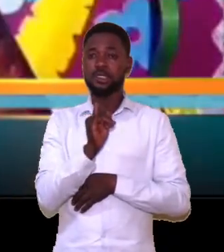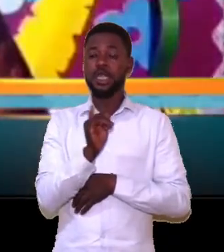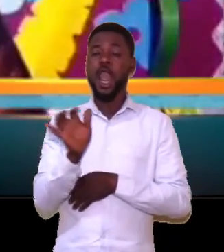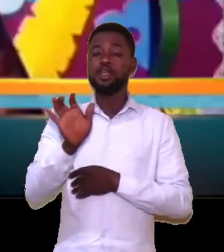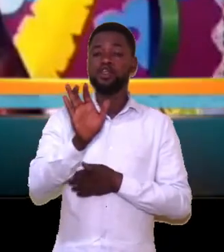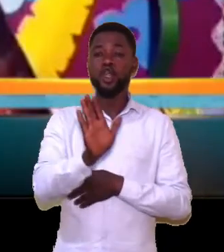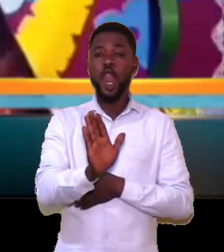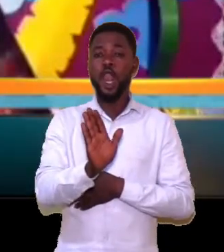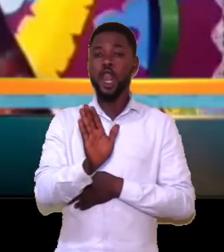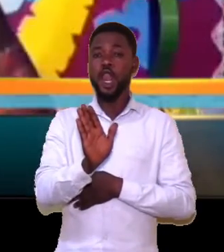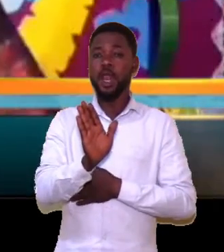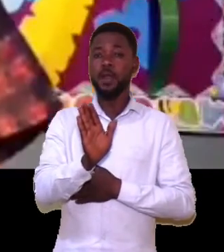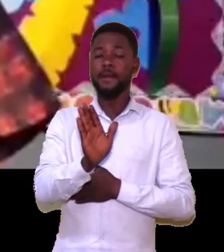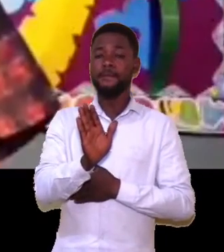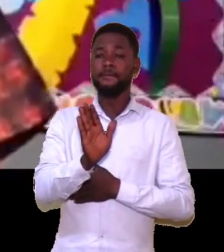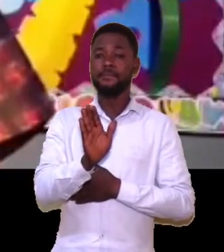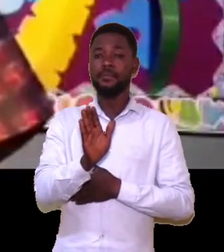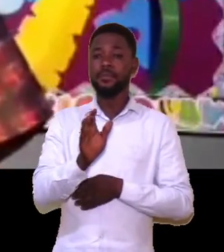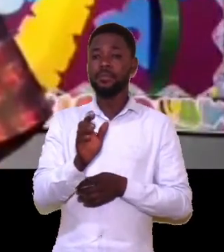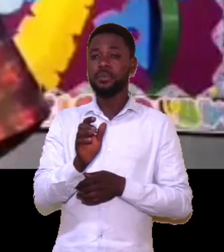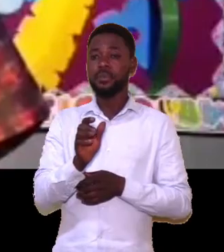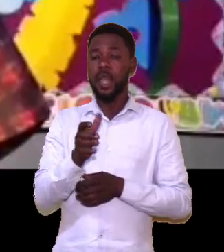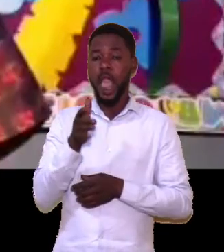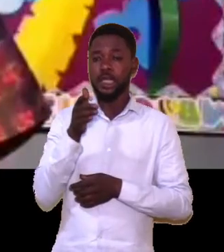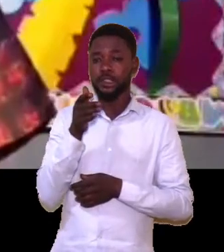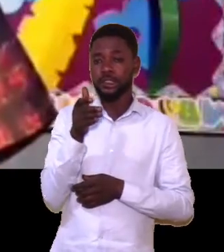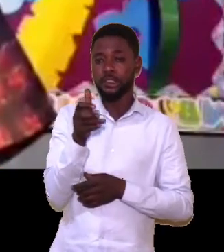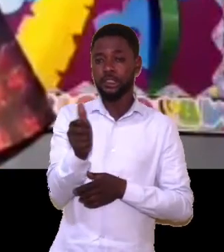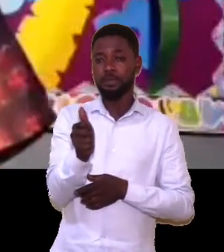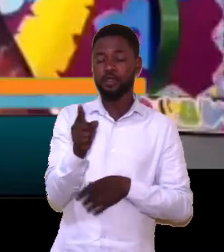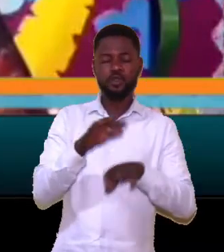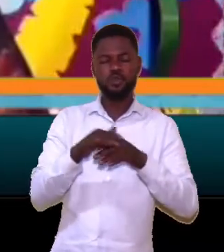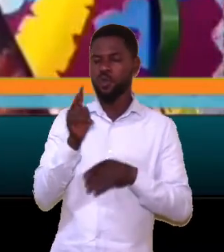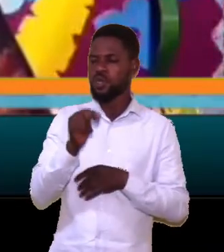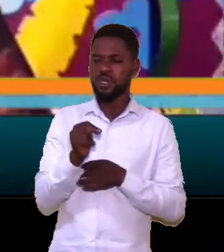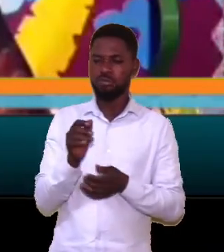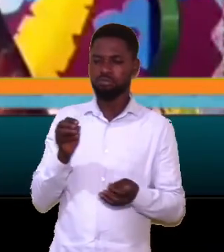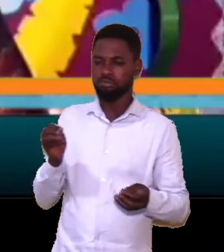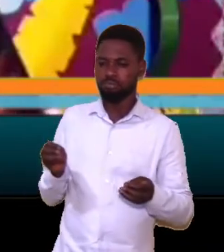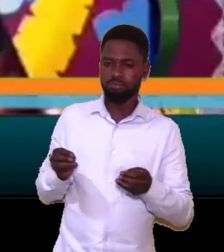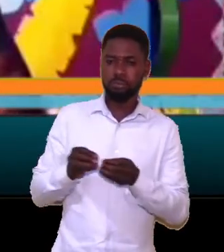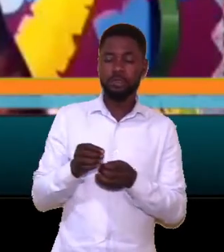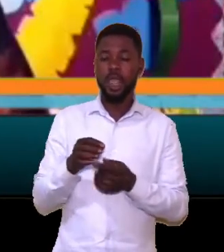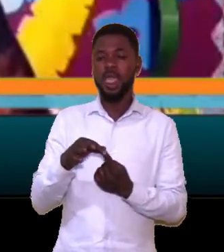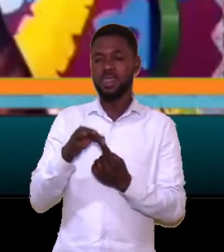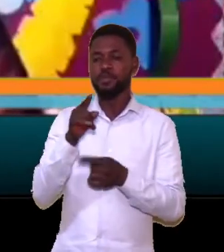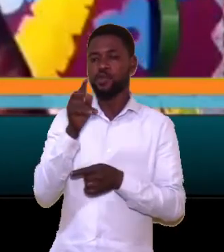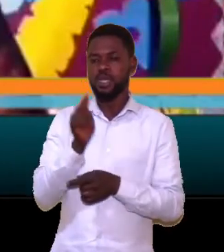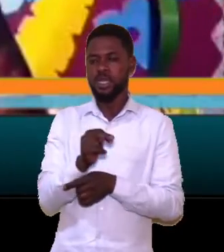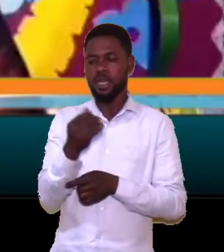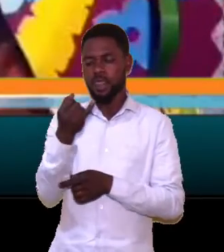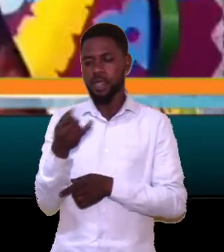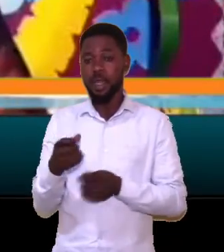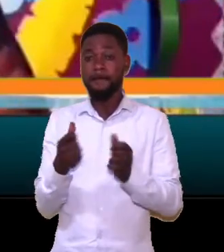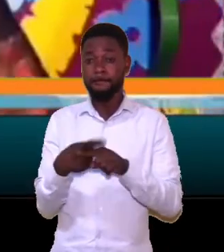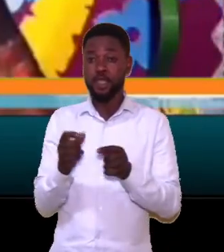need is your stapler. With your stapler, you don't need any gum except you want to do some design.